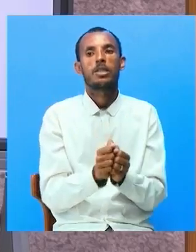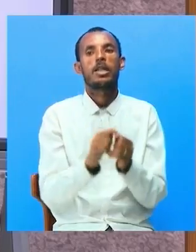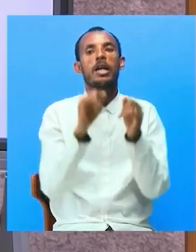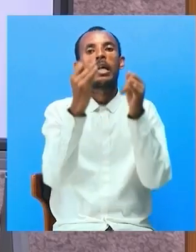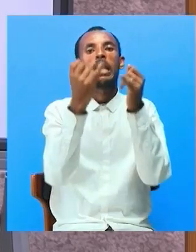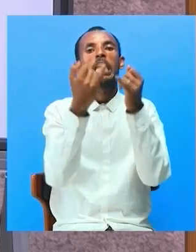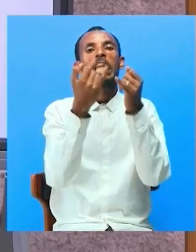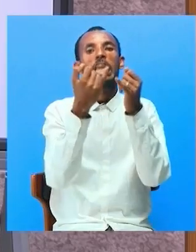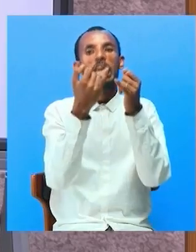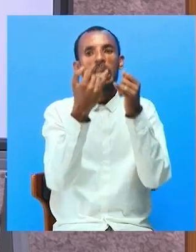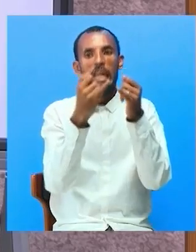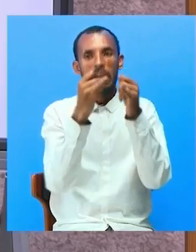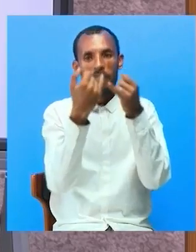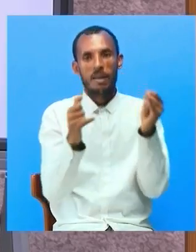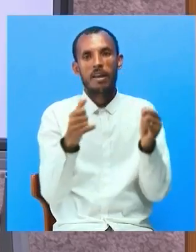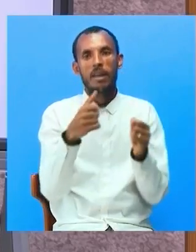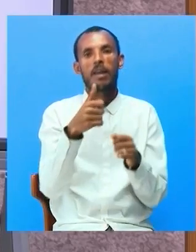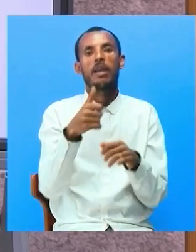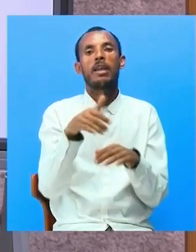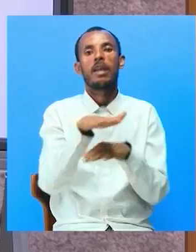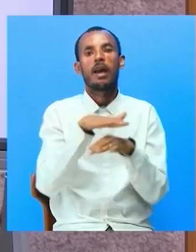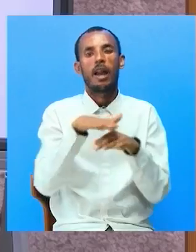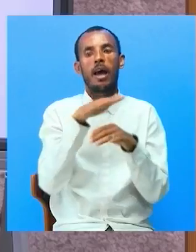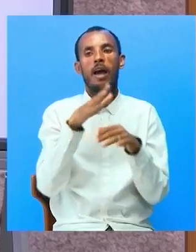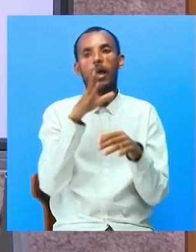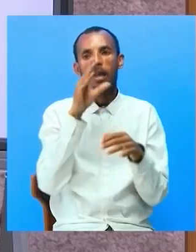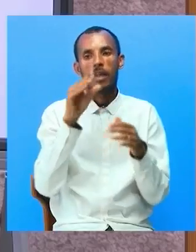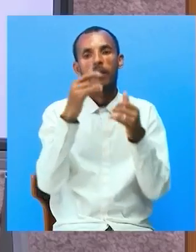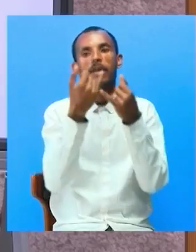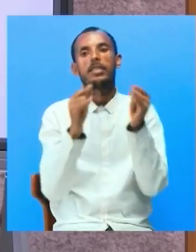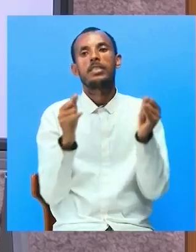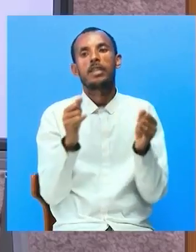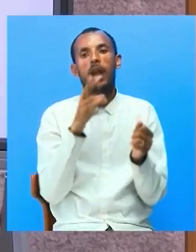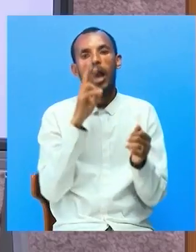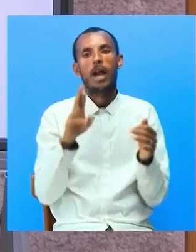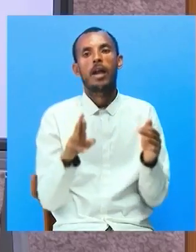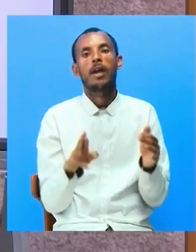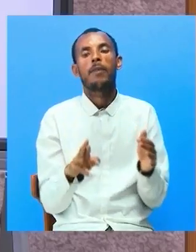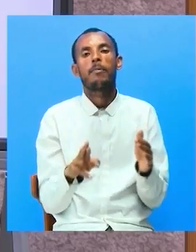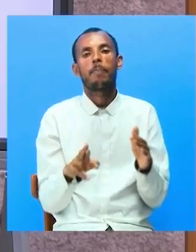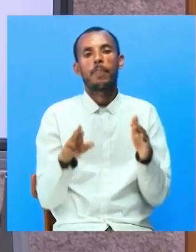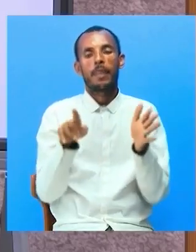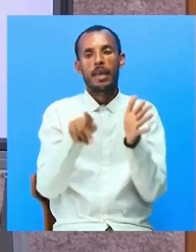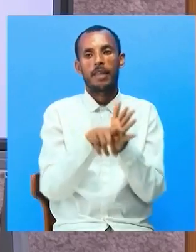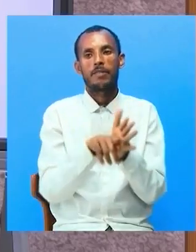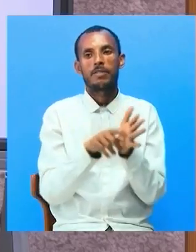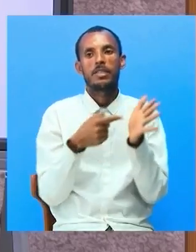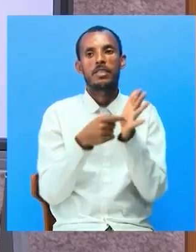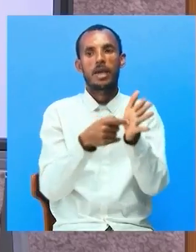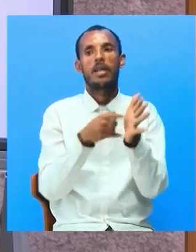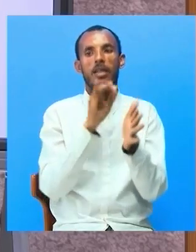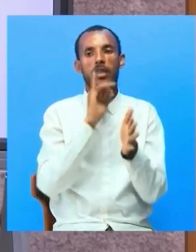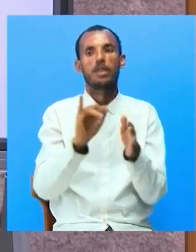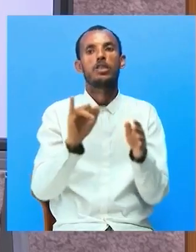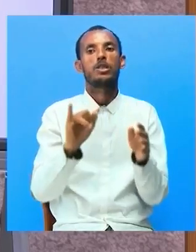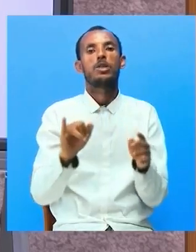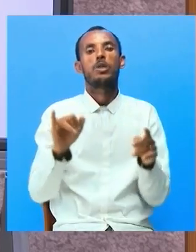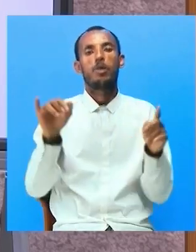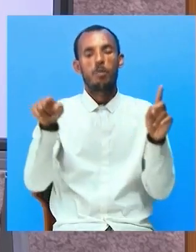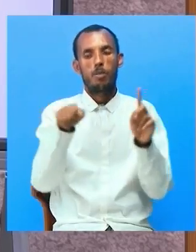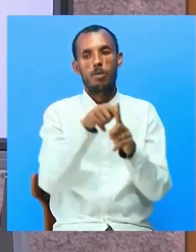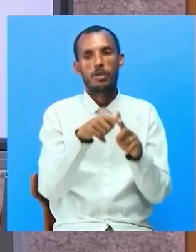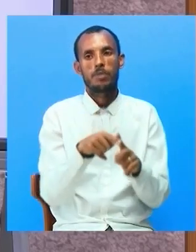the dividend and the divisor are negative, the sign of the quotient is